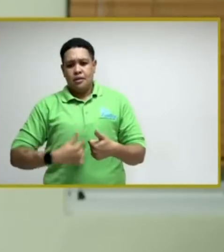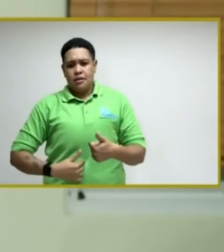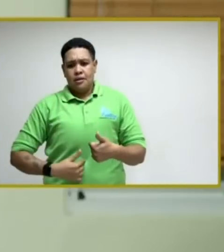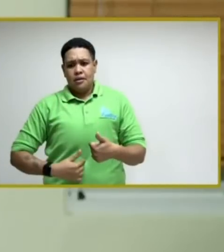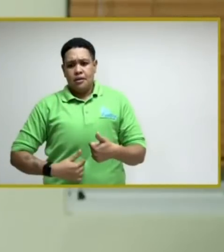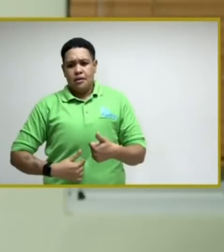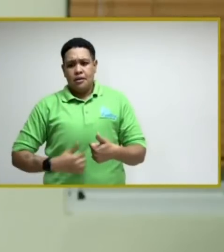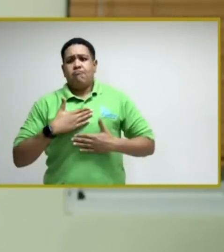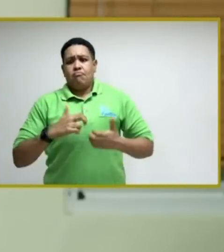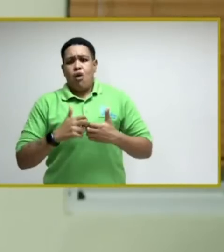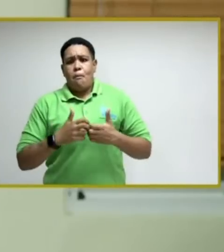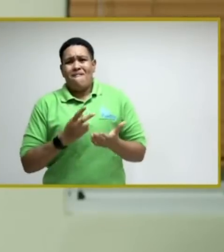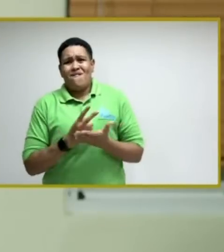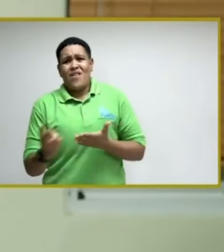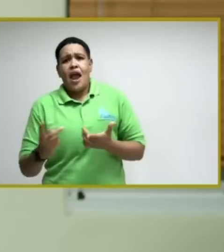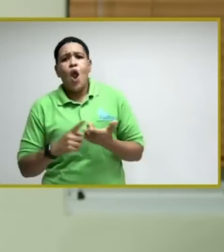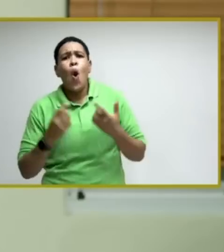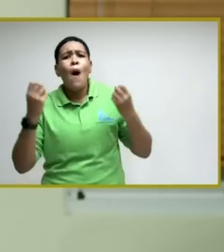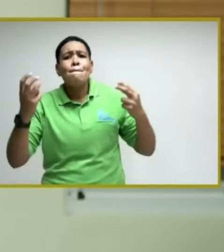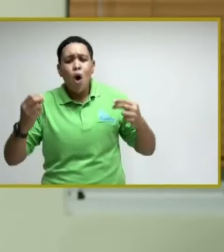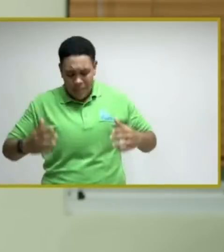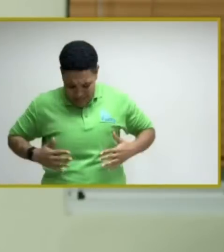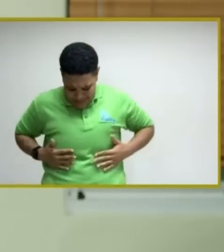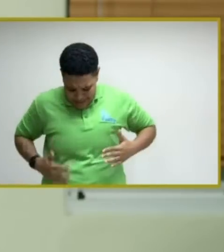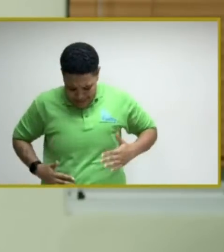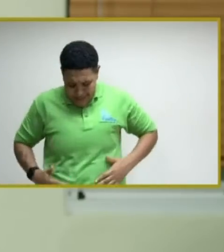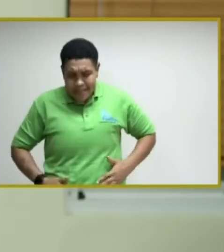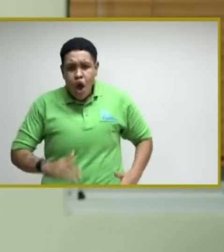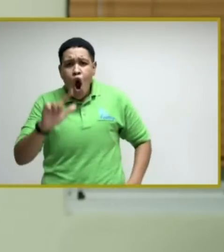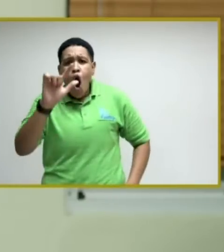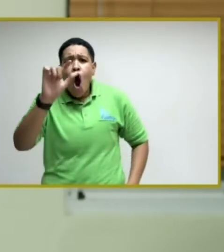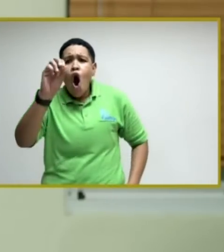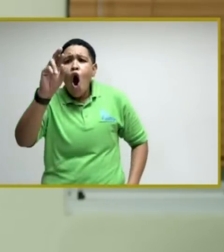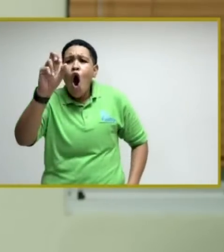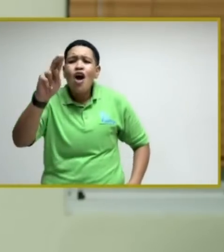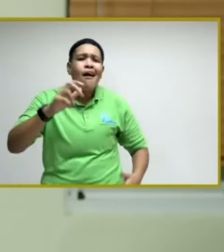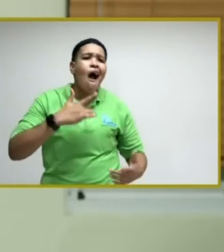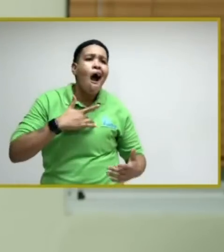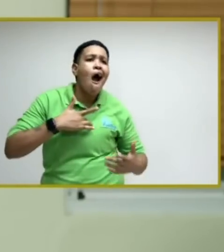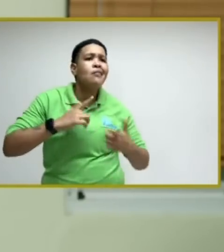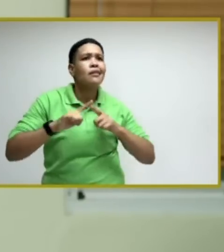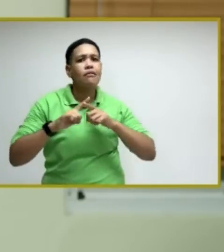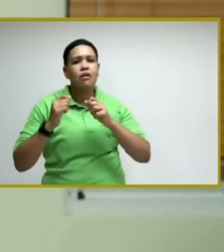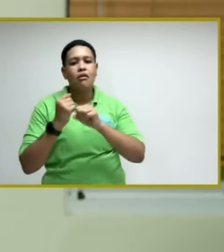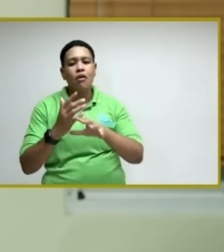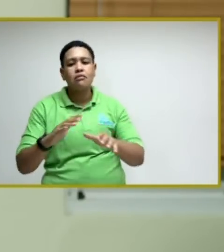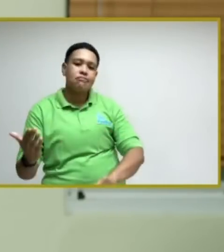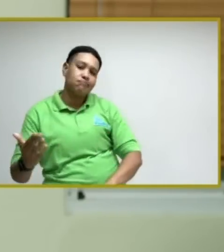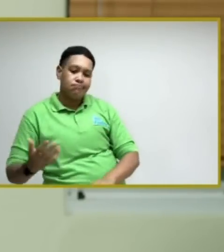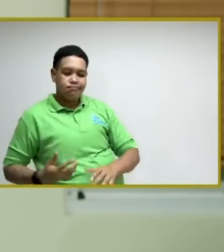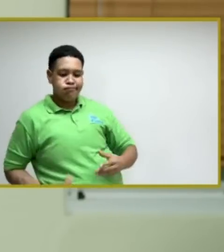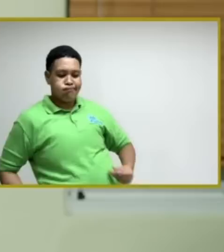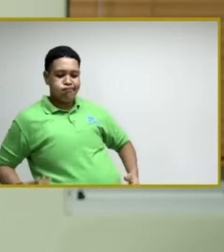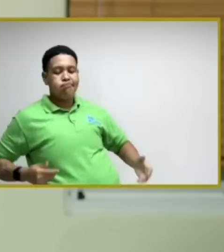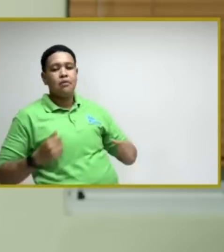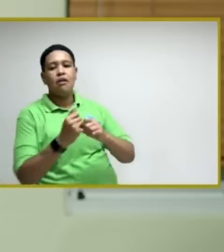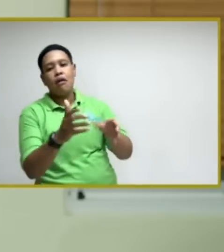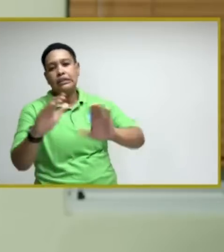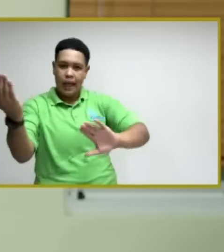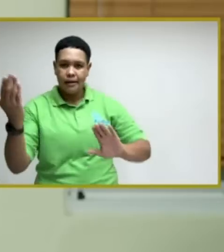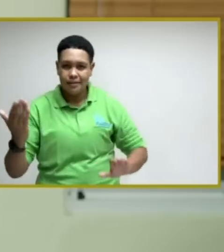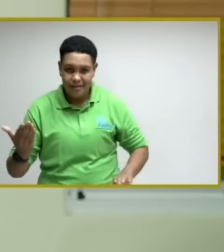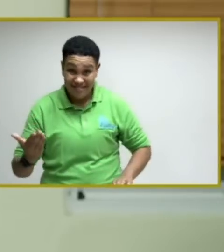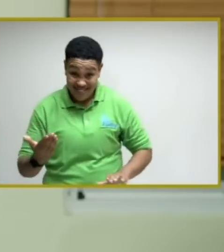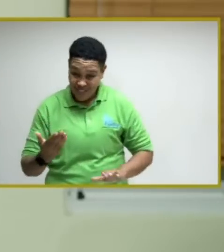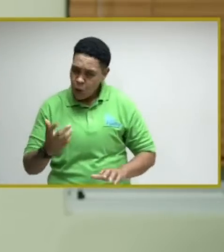it will be difficult to say that a cause of death was due to reduced oxygen supplies.